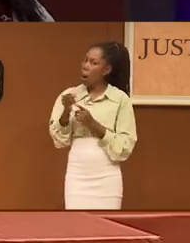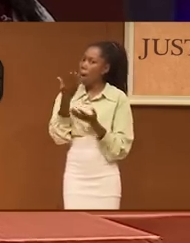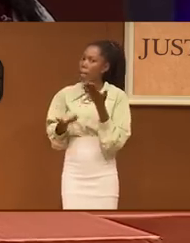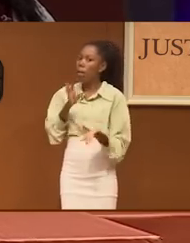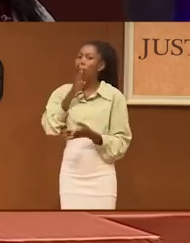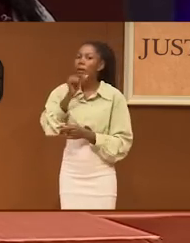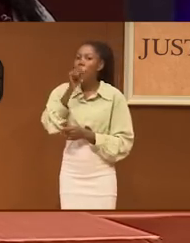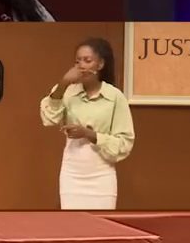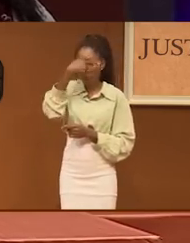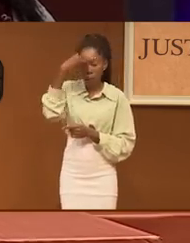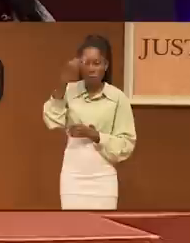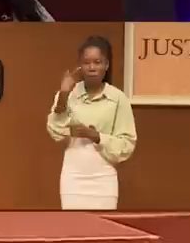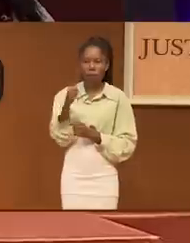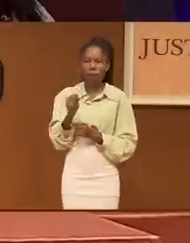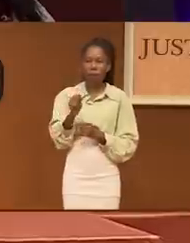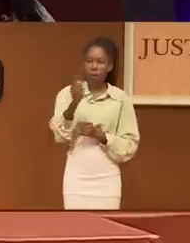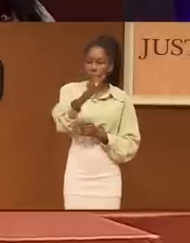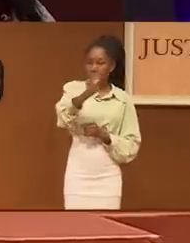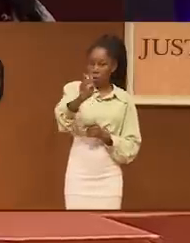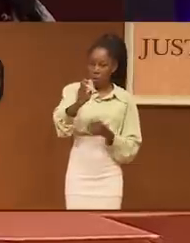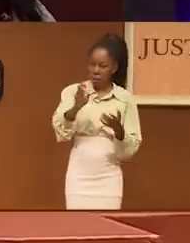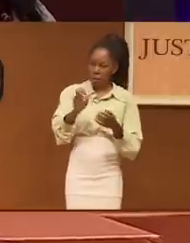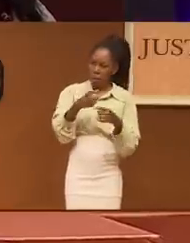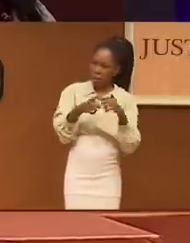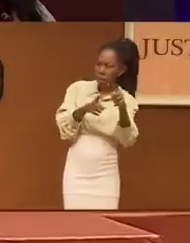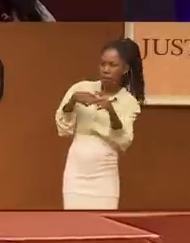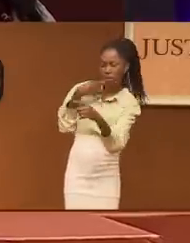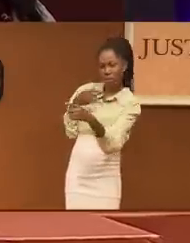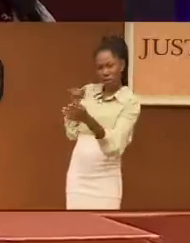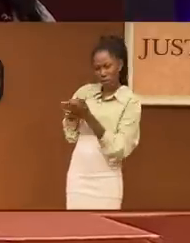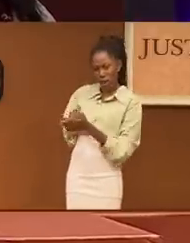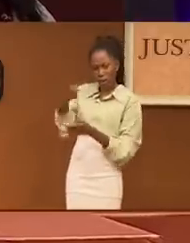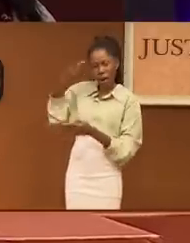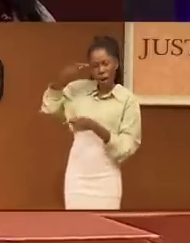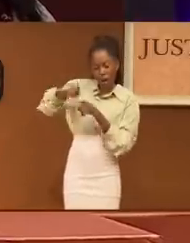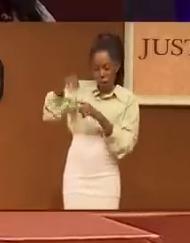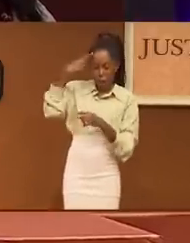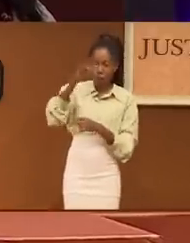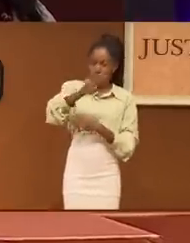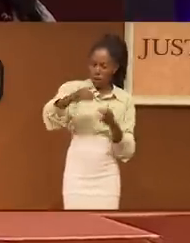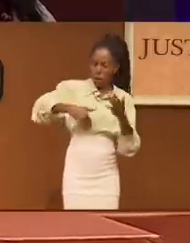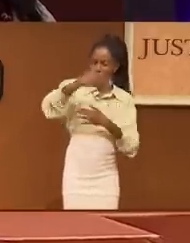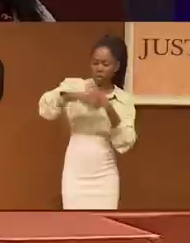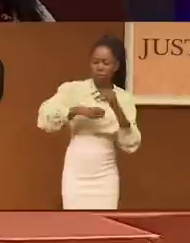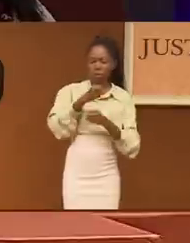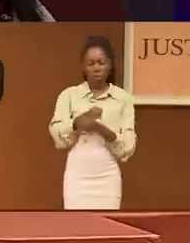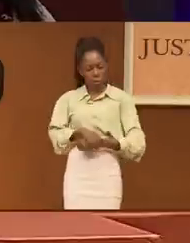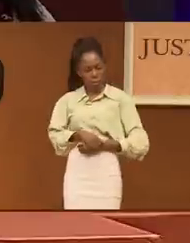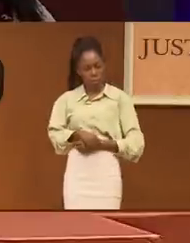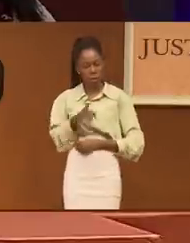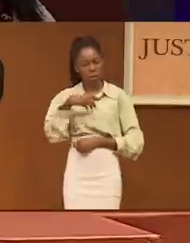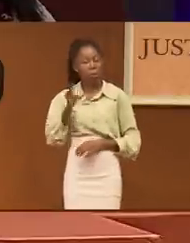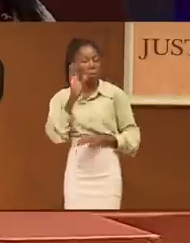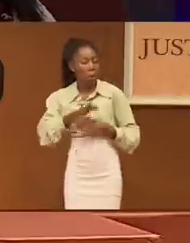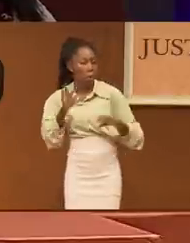agreed that in our next payment, we'll pay the amount. So he said, I shouldn't bother. So